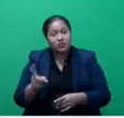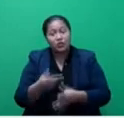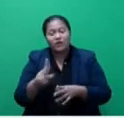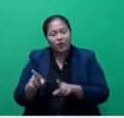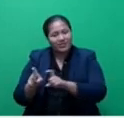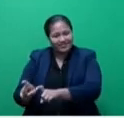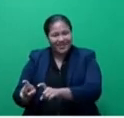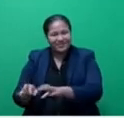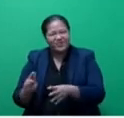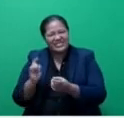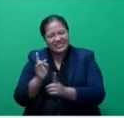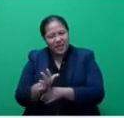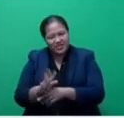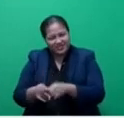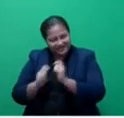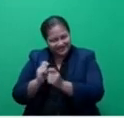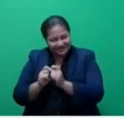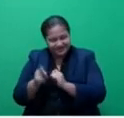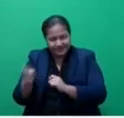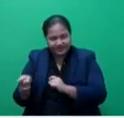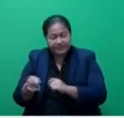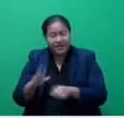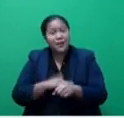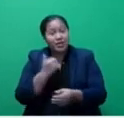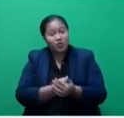treatment. Ensure the media release is on time